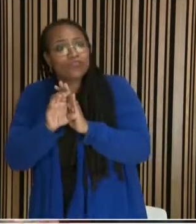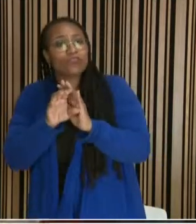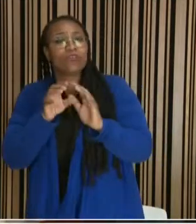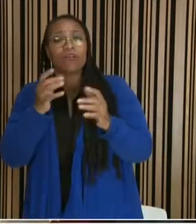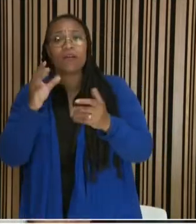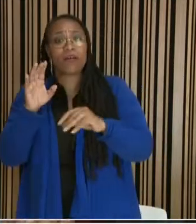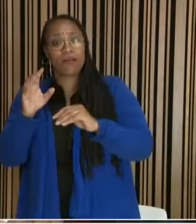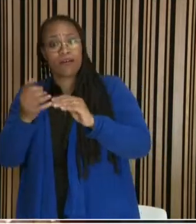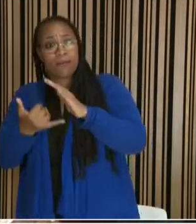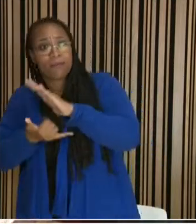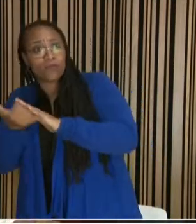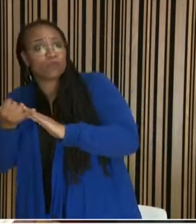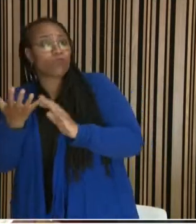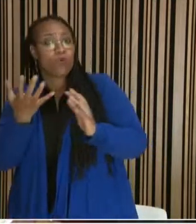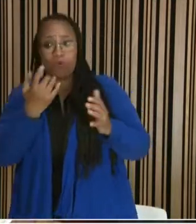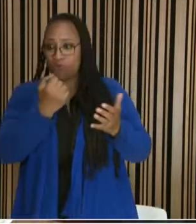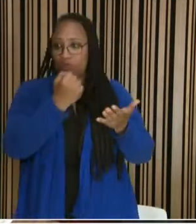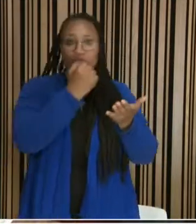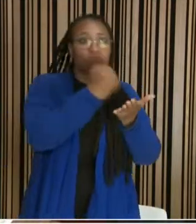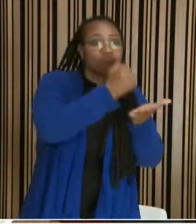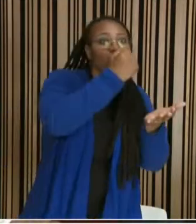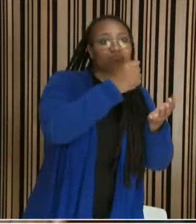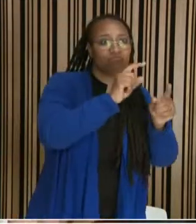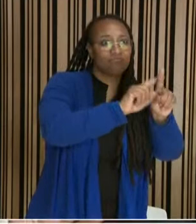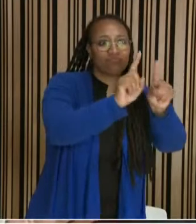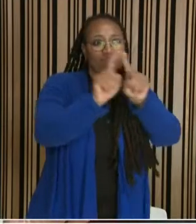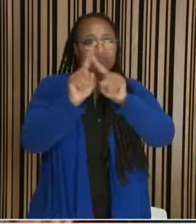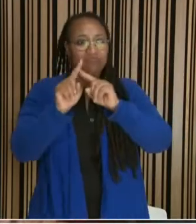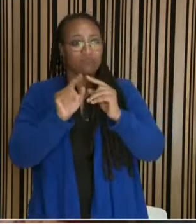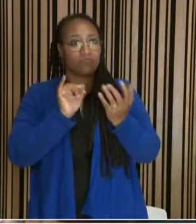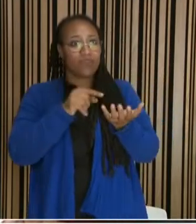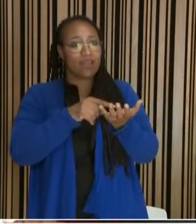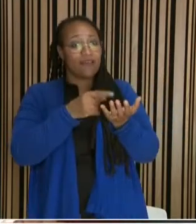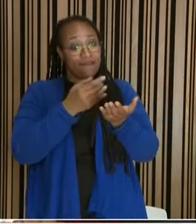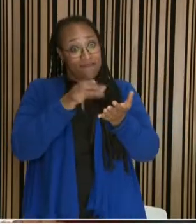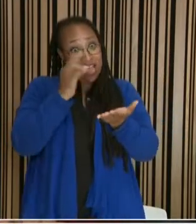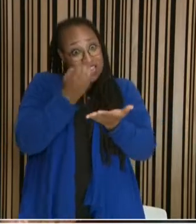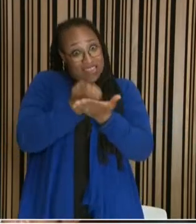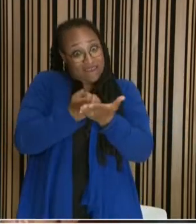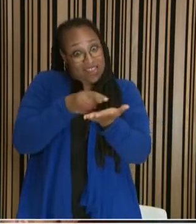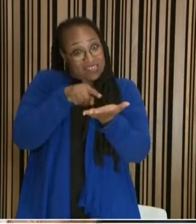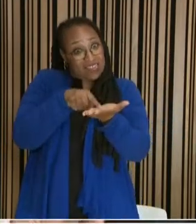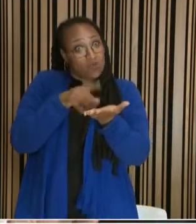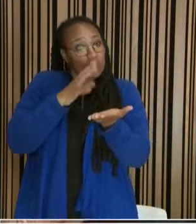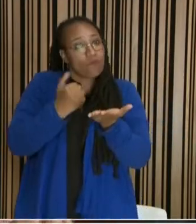to be able to provide any video that might be helpful in this investigation.